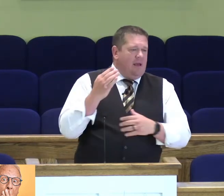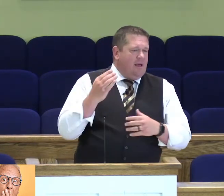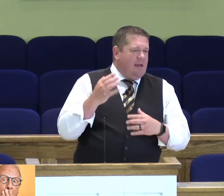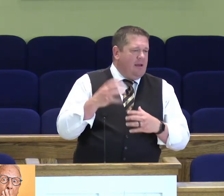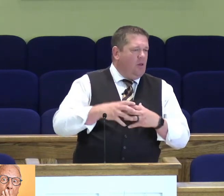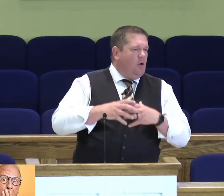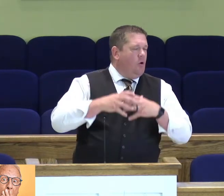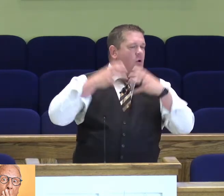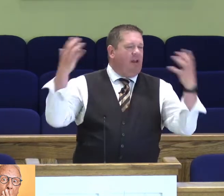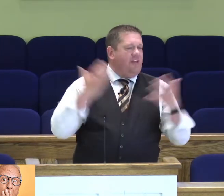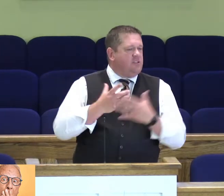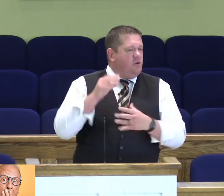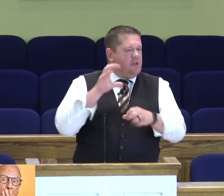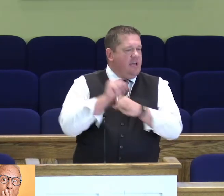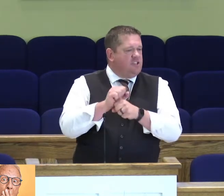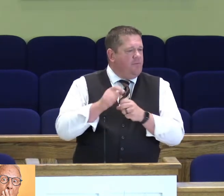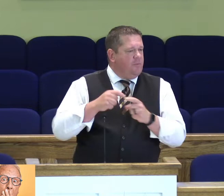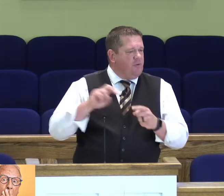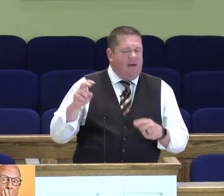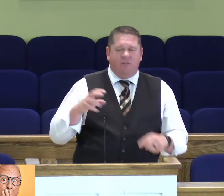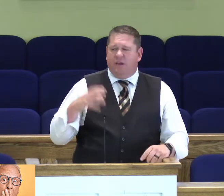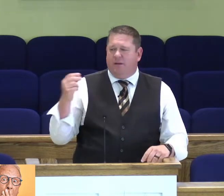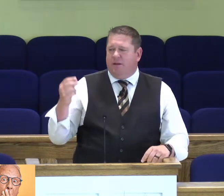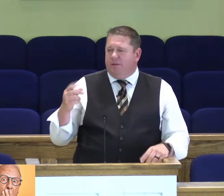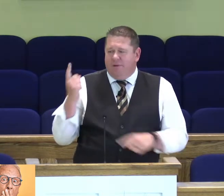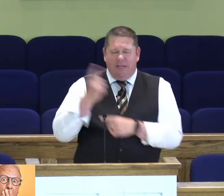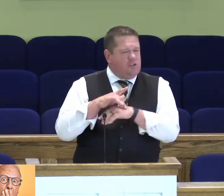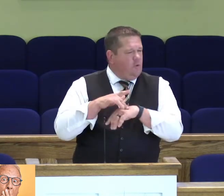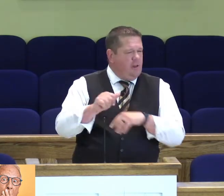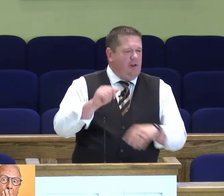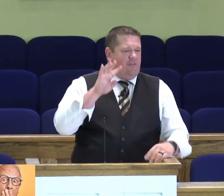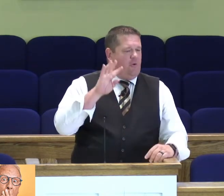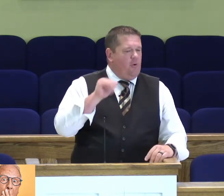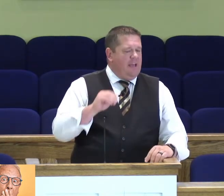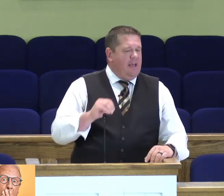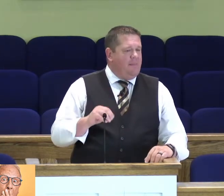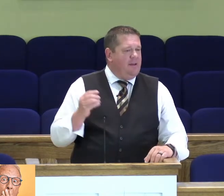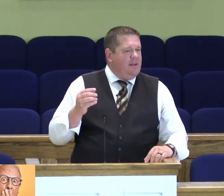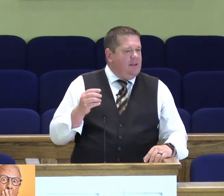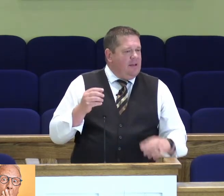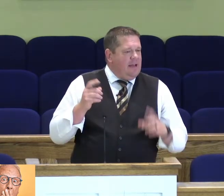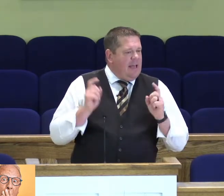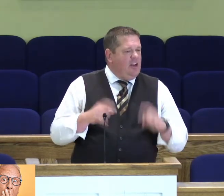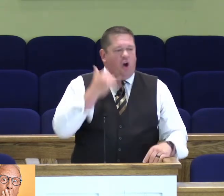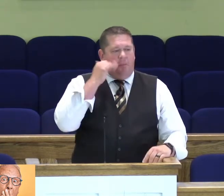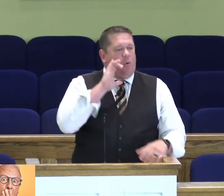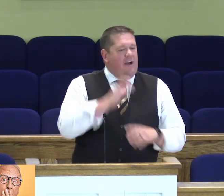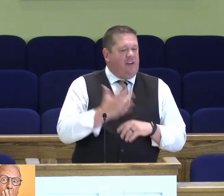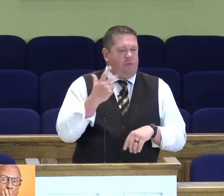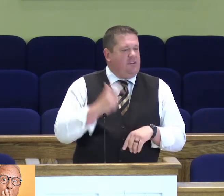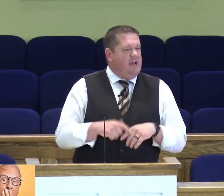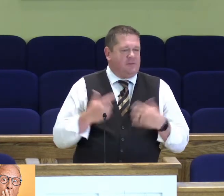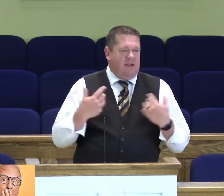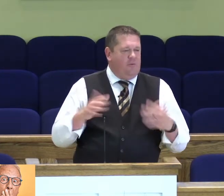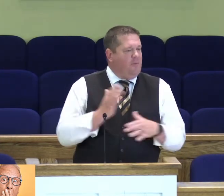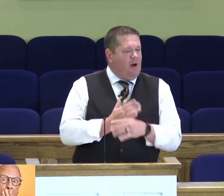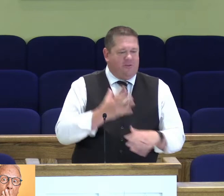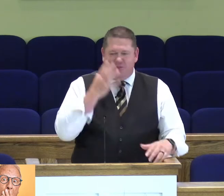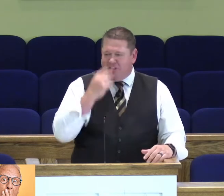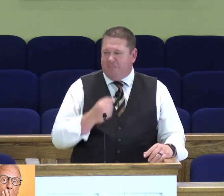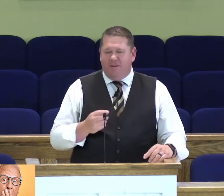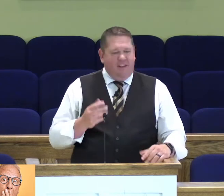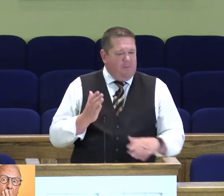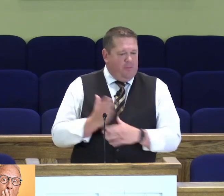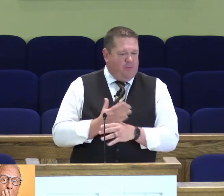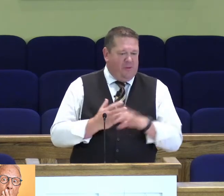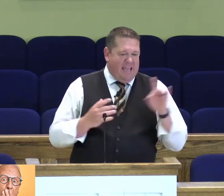Yesterday morning, I had a whole lot of things to do to catch up from traveling, and my day started really early at 4 a.m., and And I had to call my wife like three times, but I didn't want to bother her.